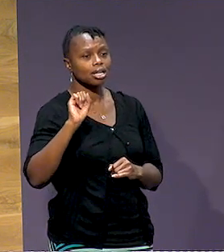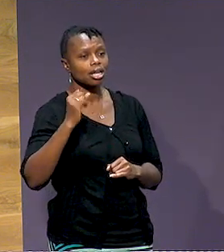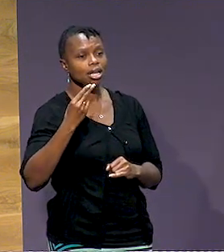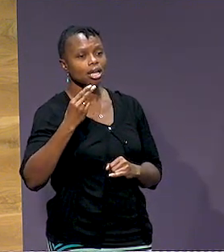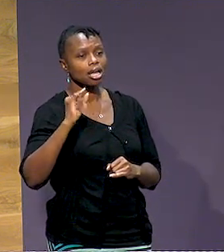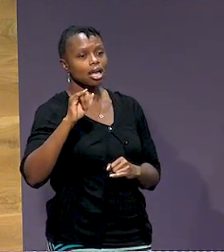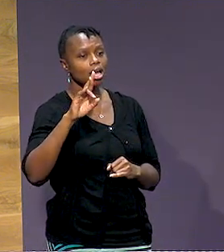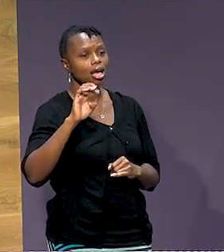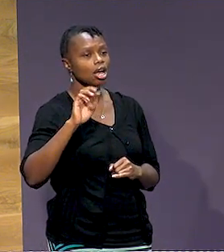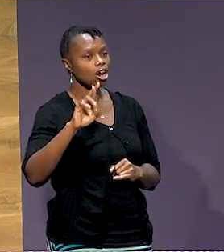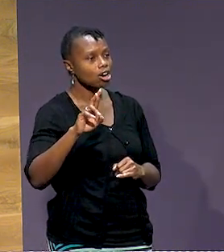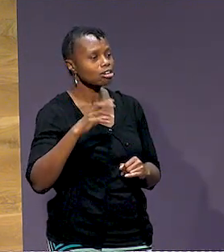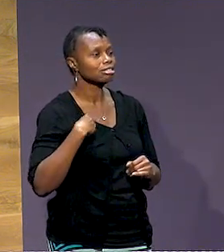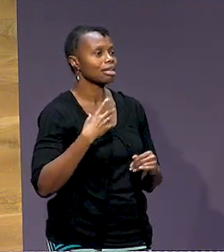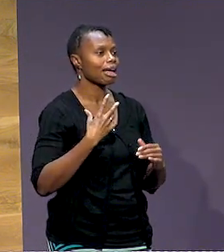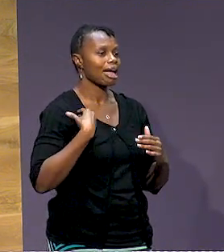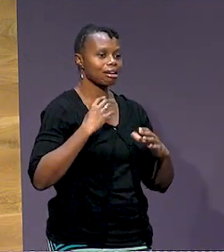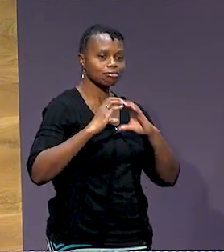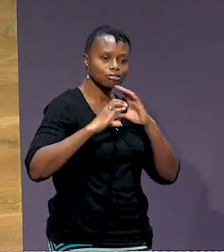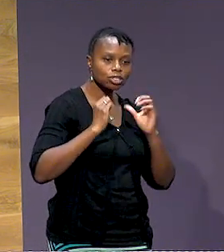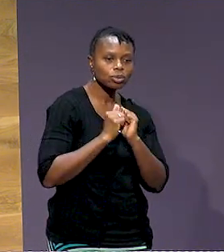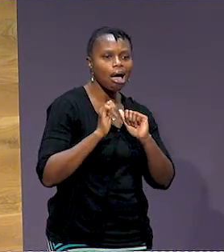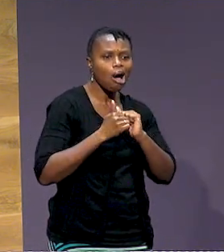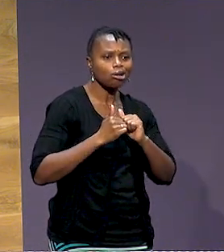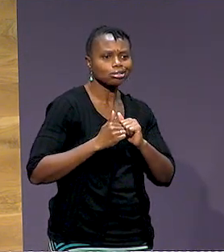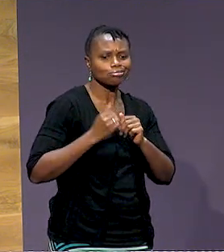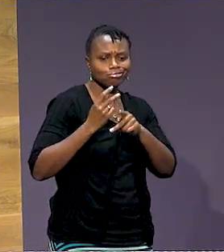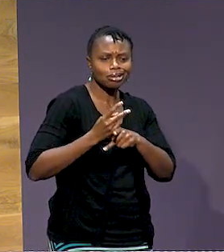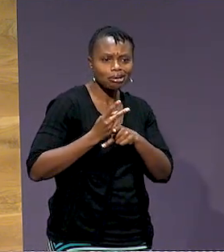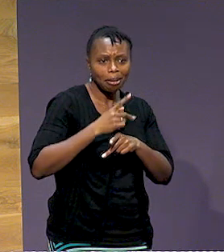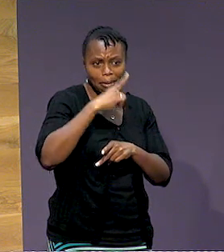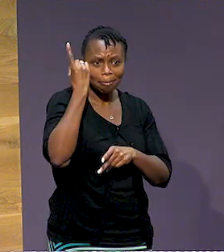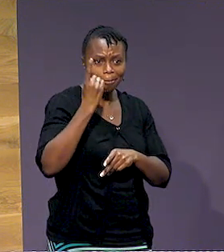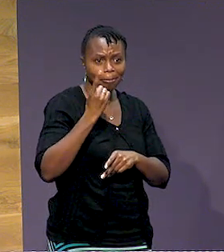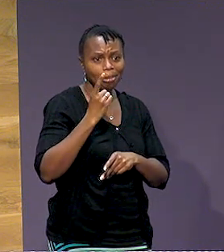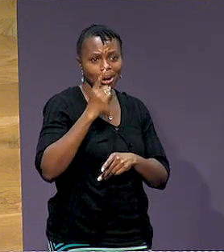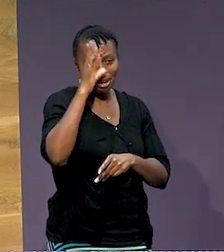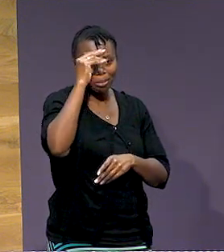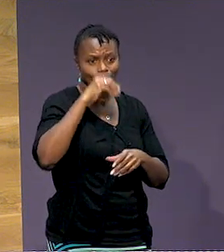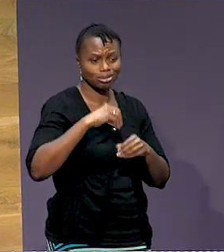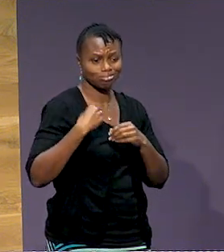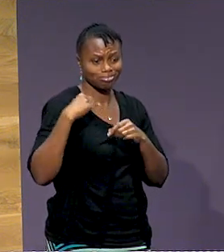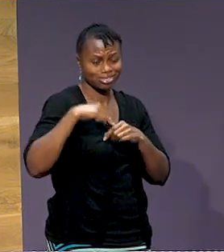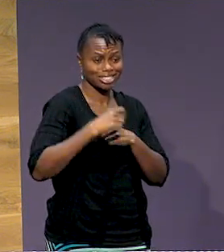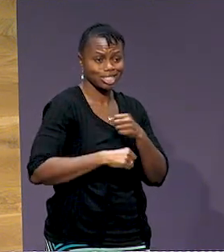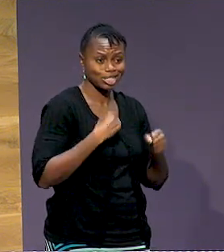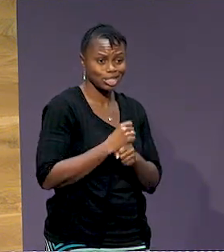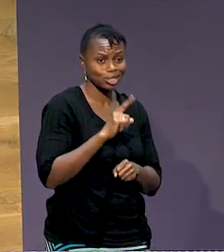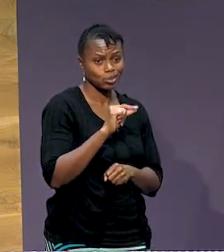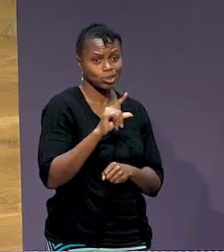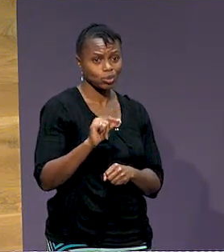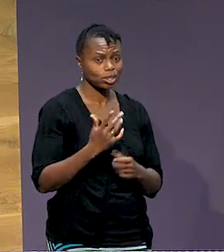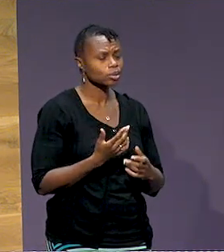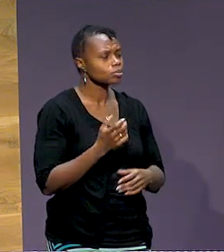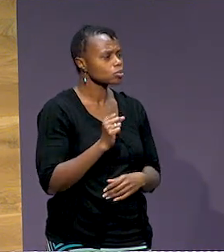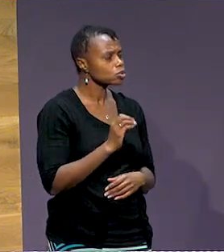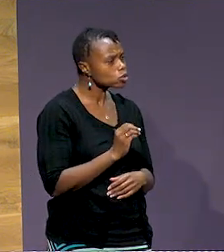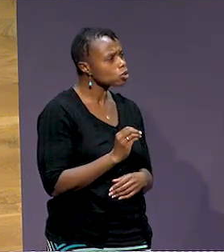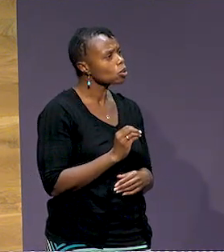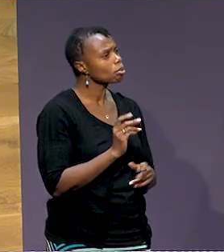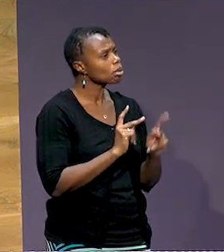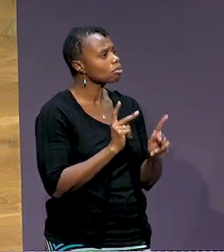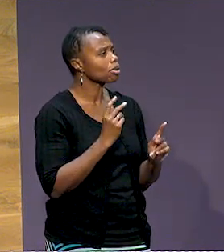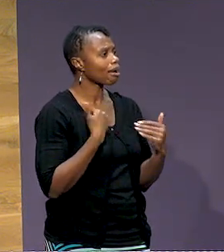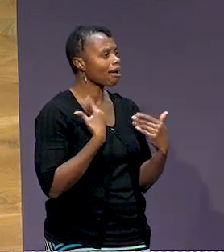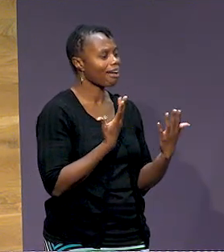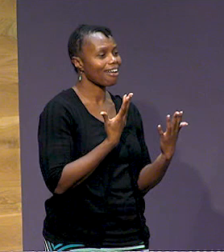about raising Black boys in 2020. And so just allowing the people who are watching these videos to hear all the different perspectives, I